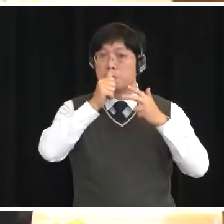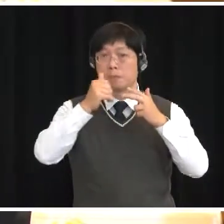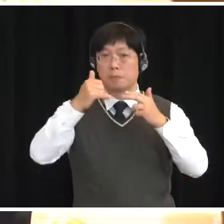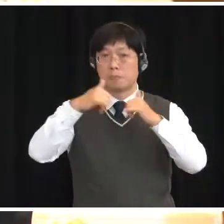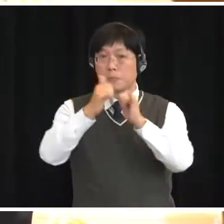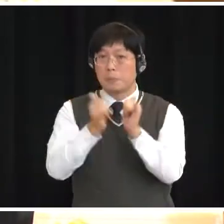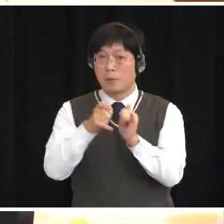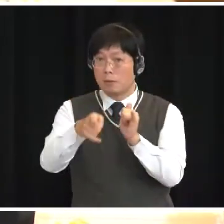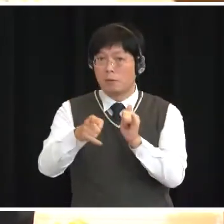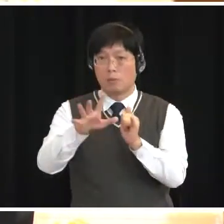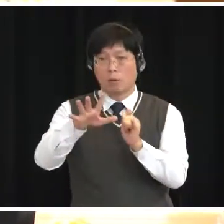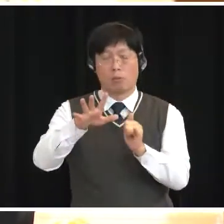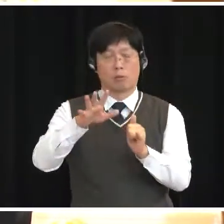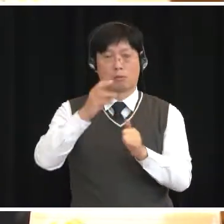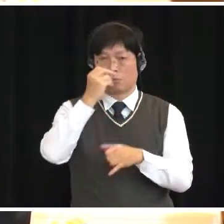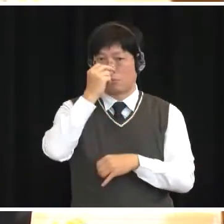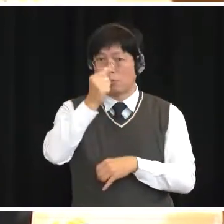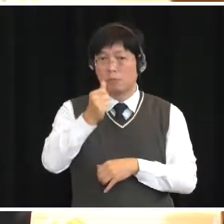Indigenous Peoples